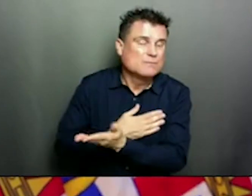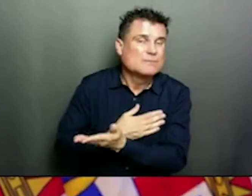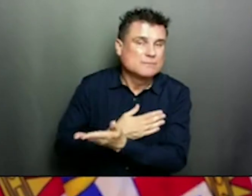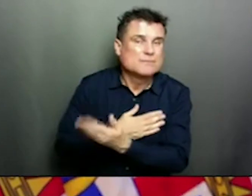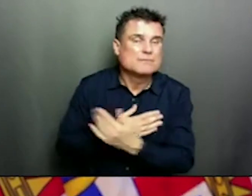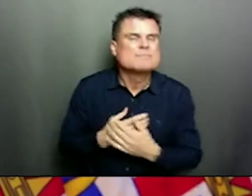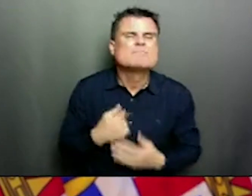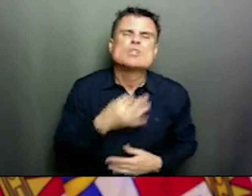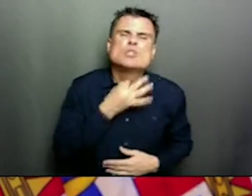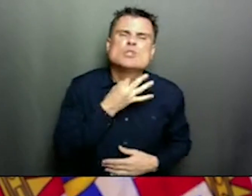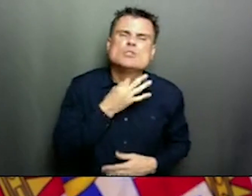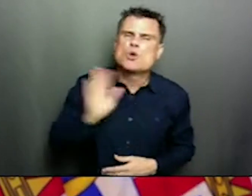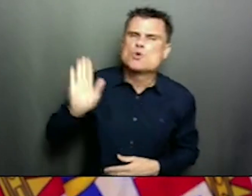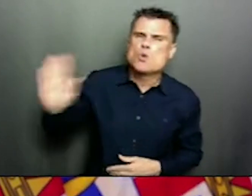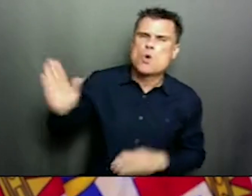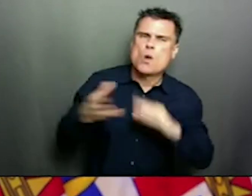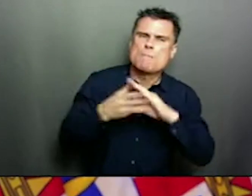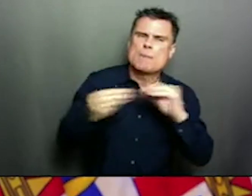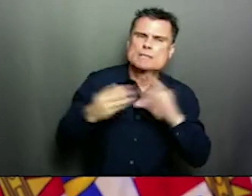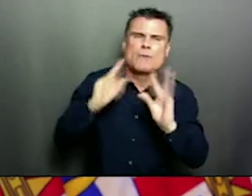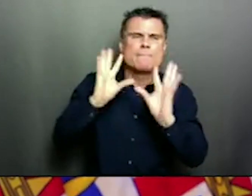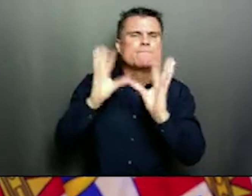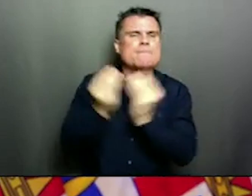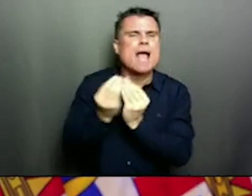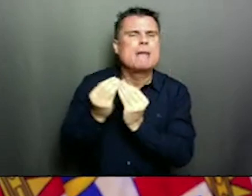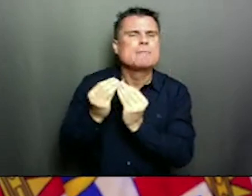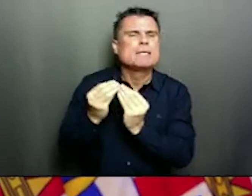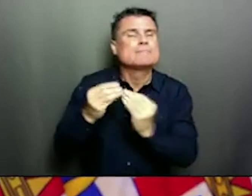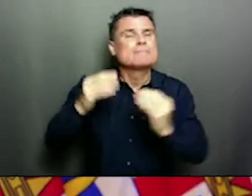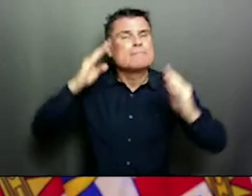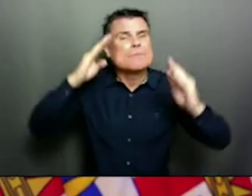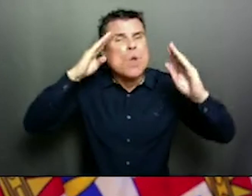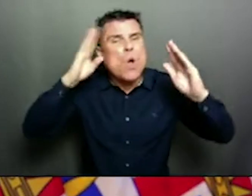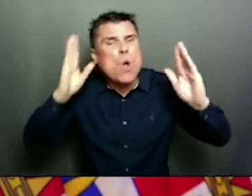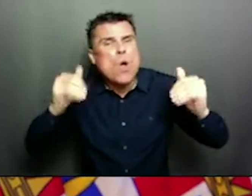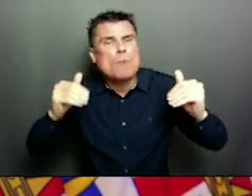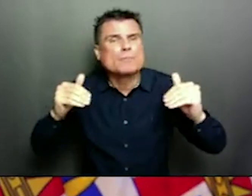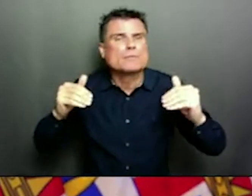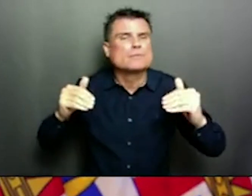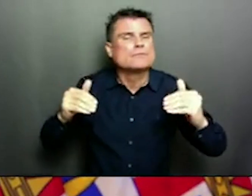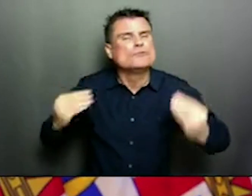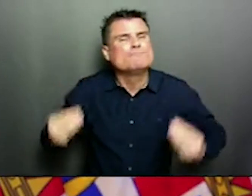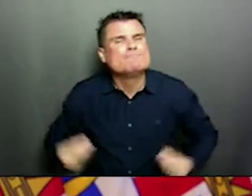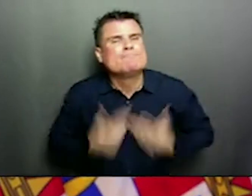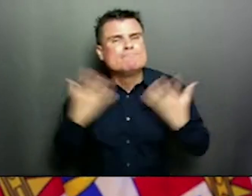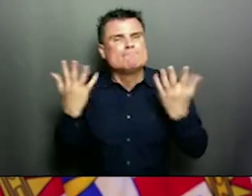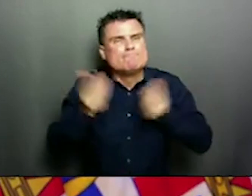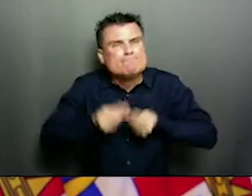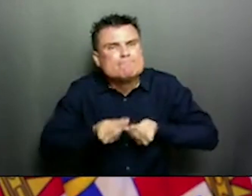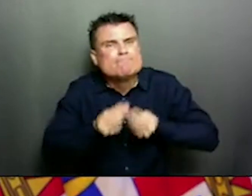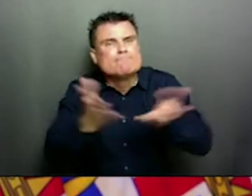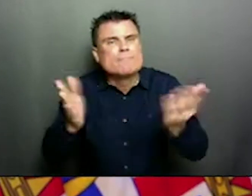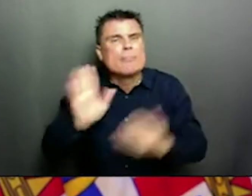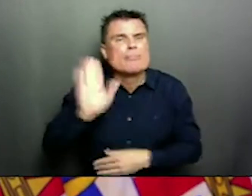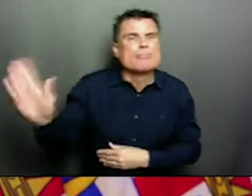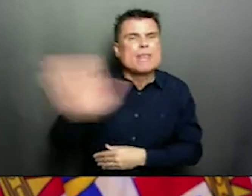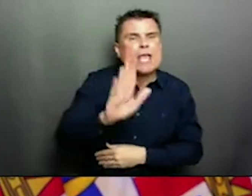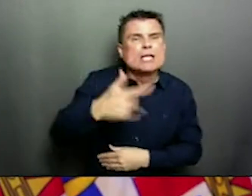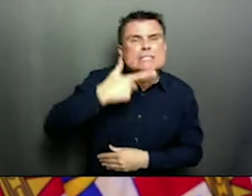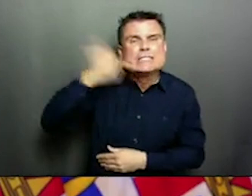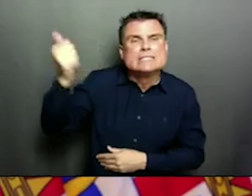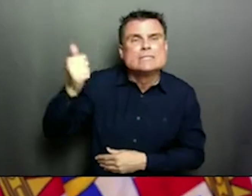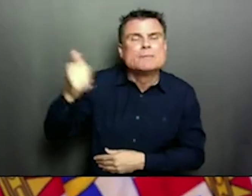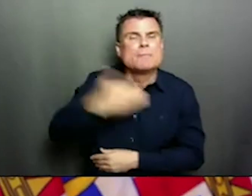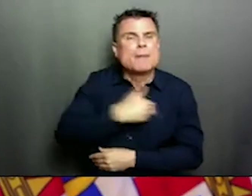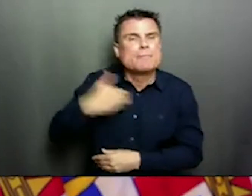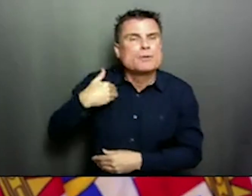hoping that this vaccine can be given to elders in these care homes so that there is hope that they won't expire? It's